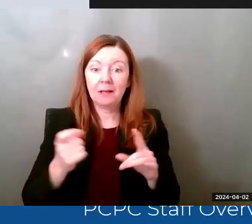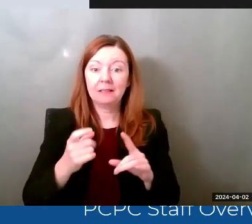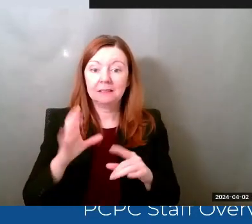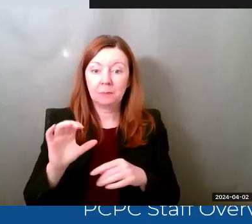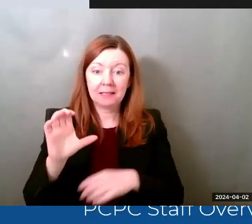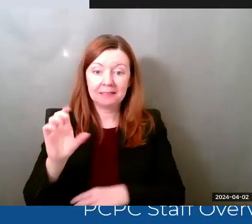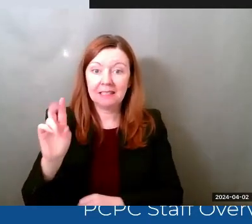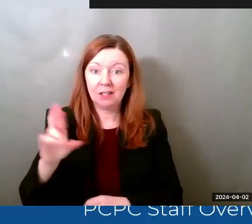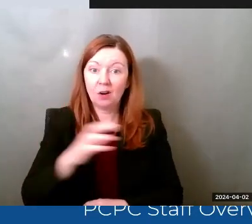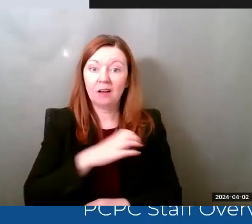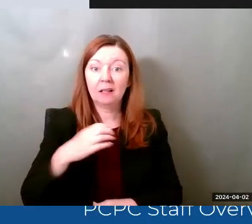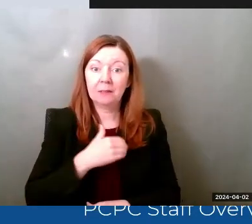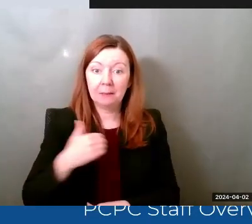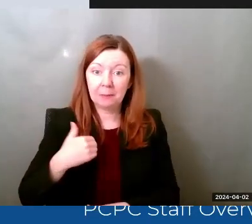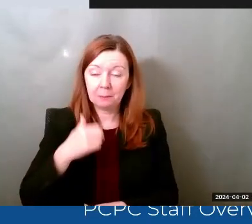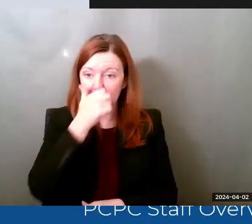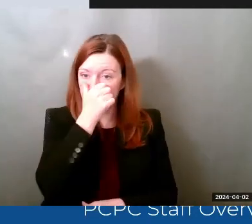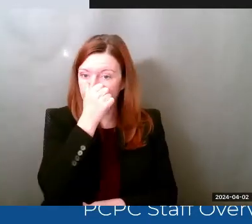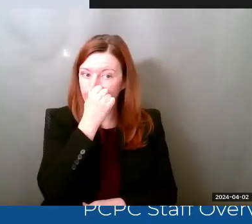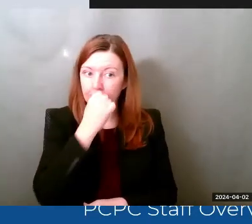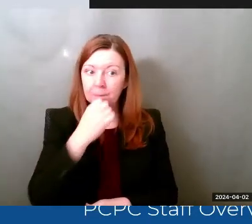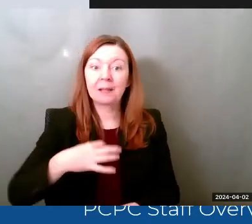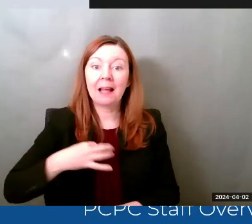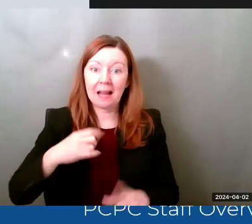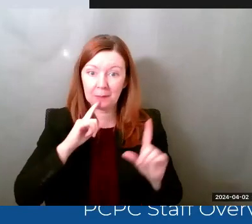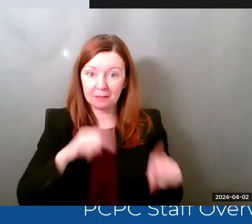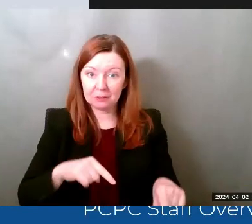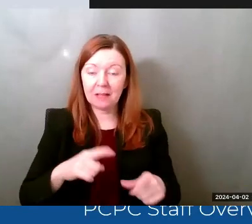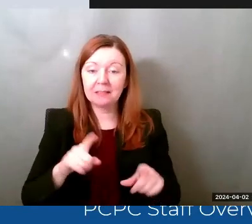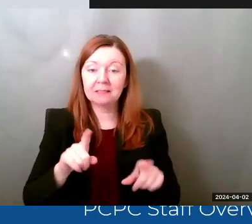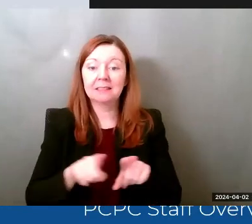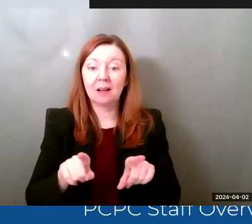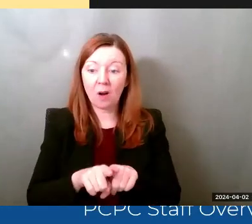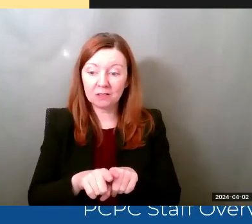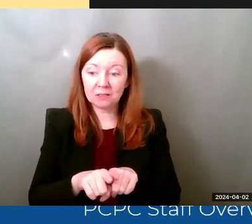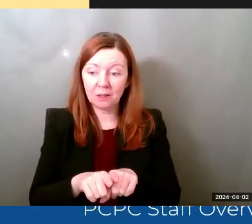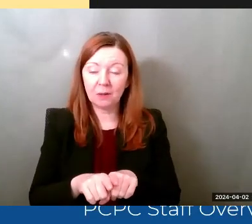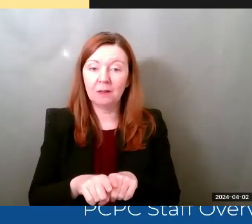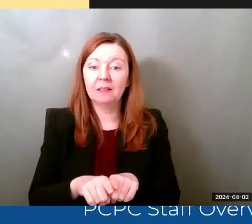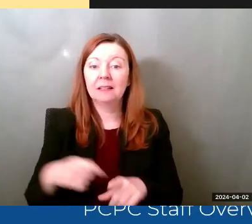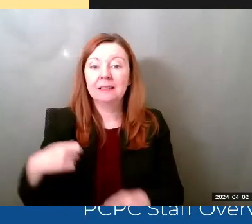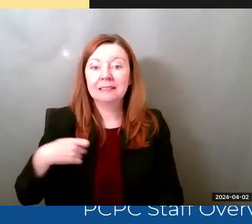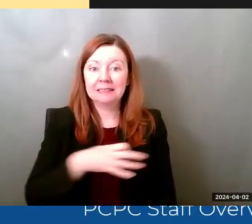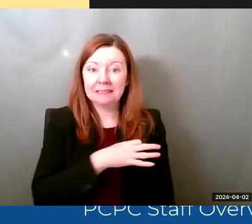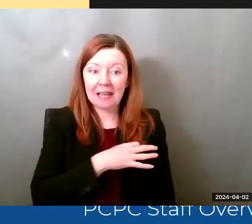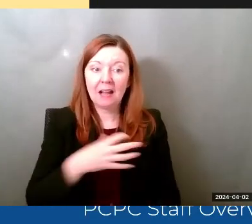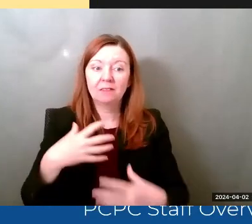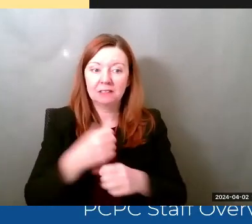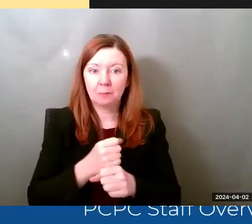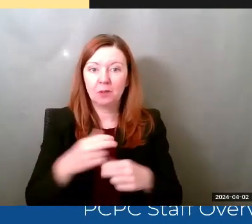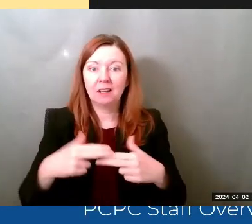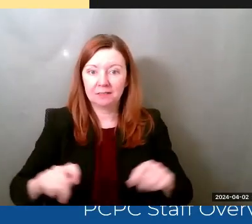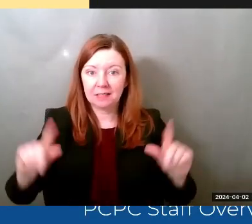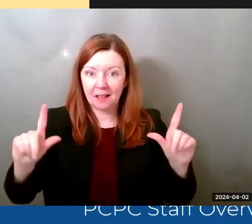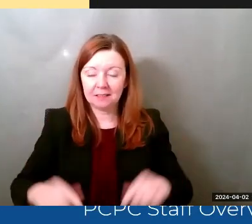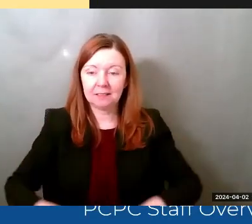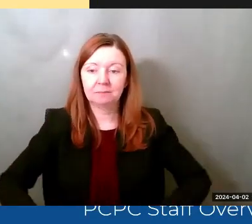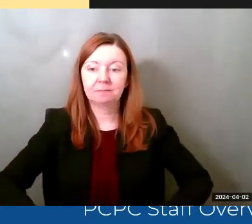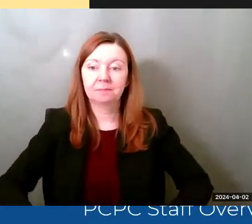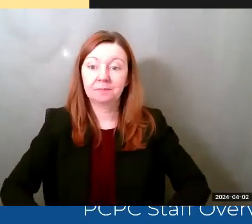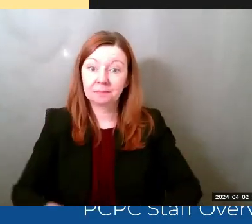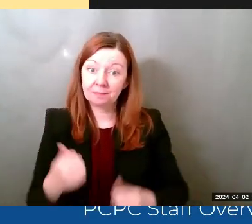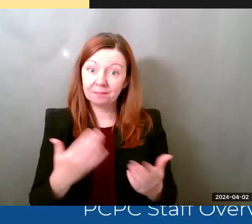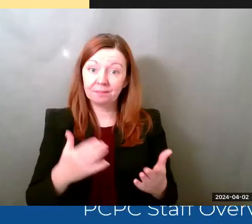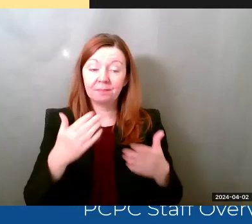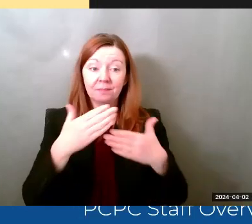CDR committee members and applicant responses, and also staff summary slides. This section